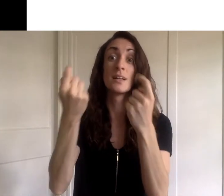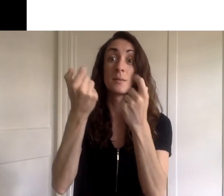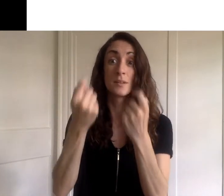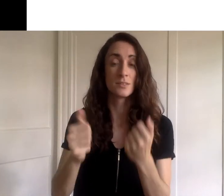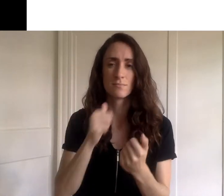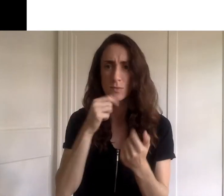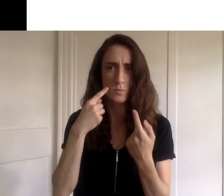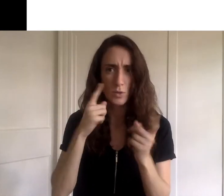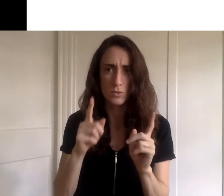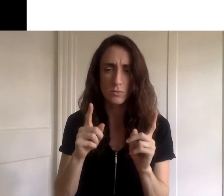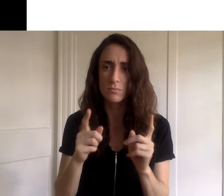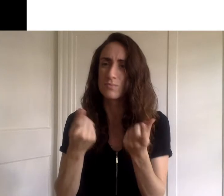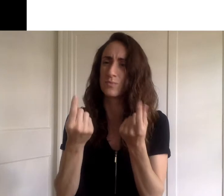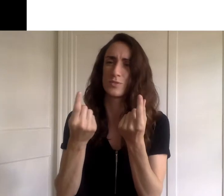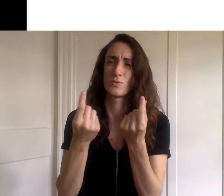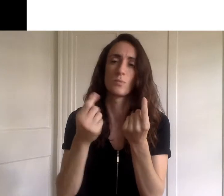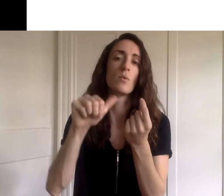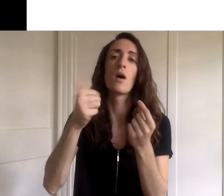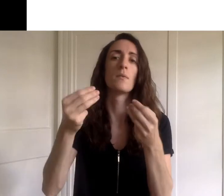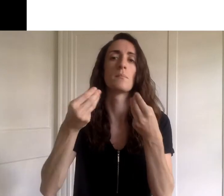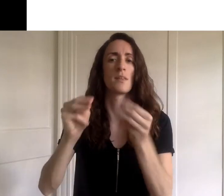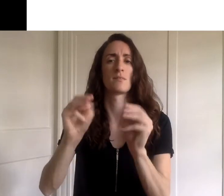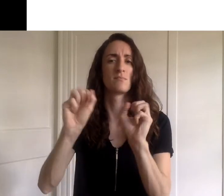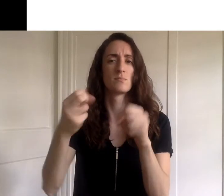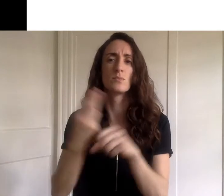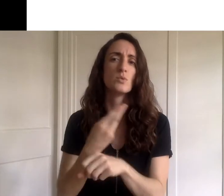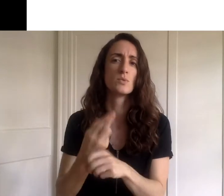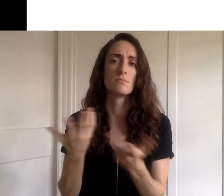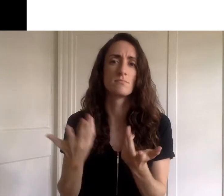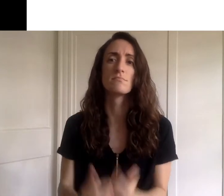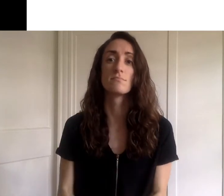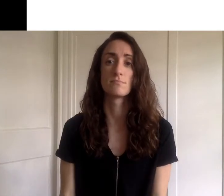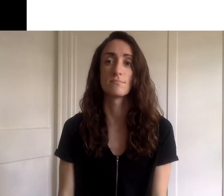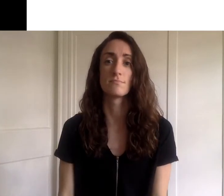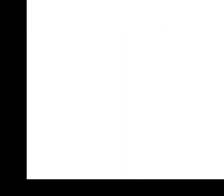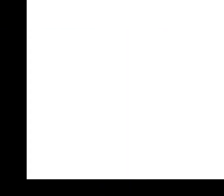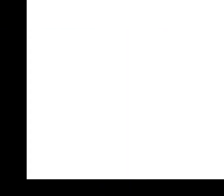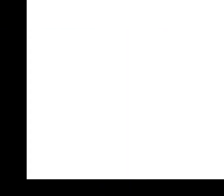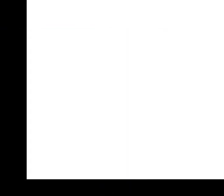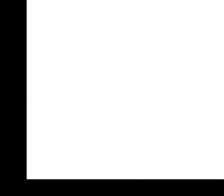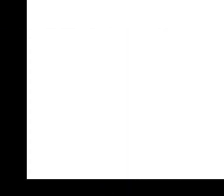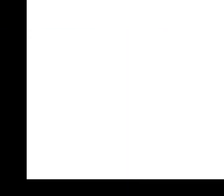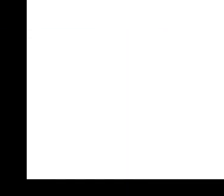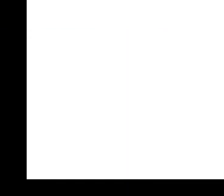the elimination method, what else can we do? What other methods can we use?